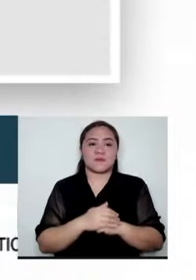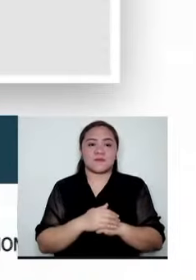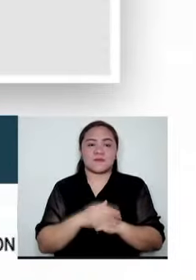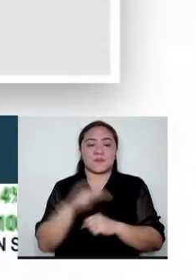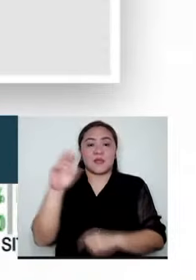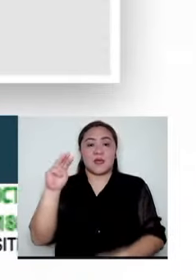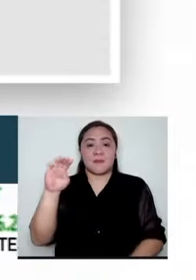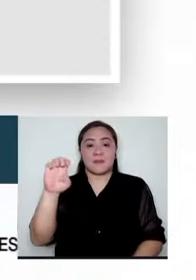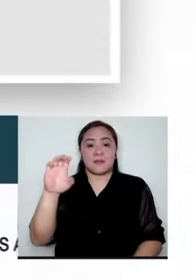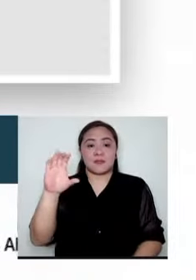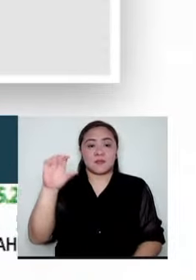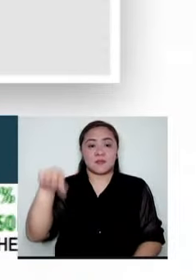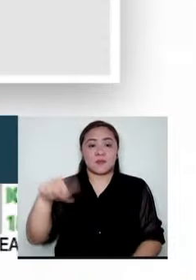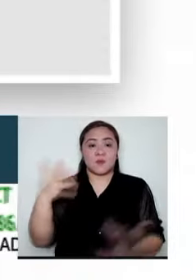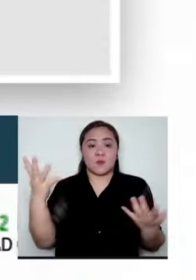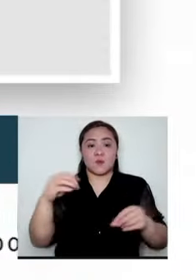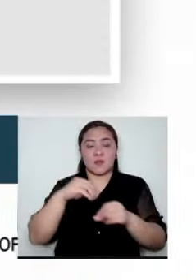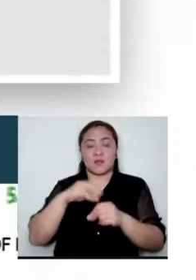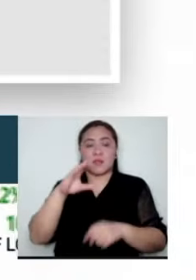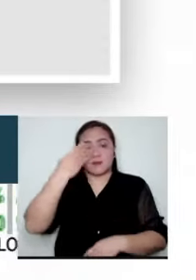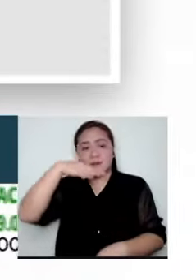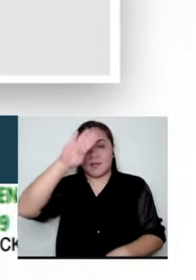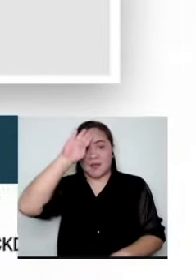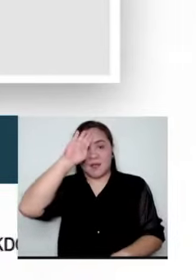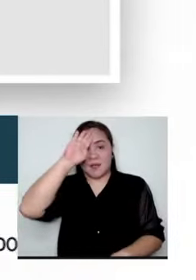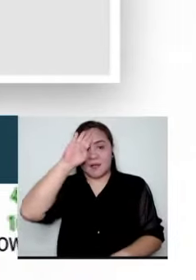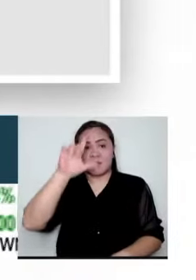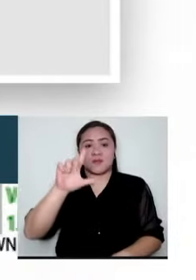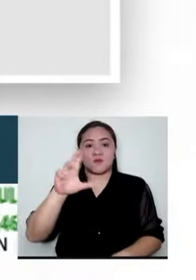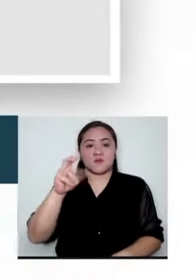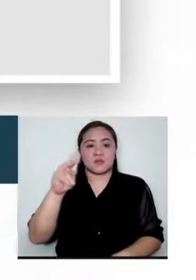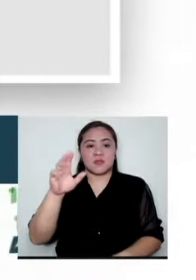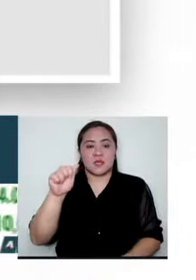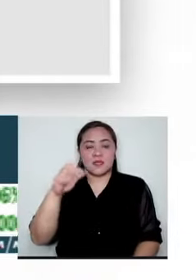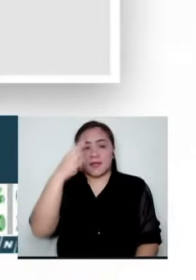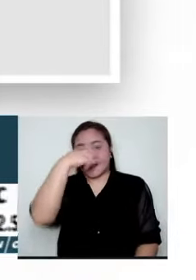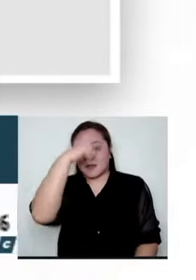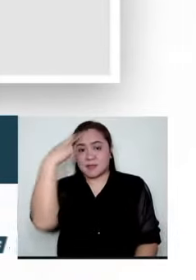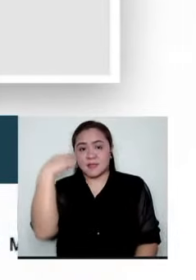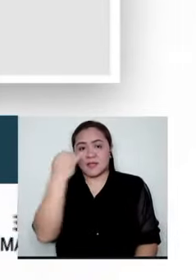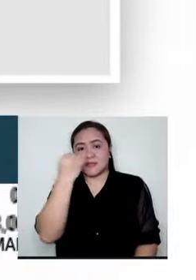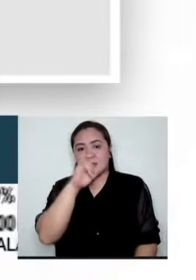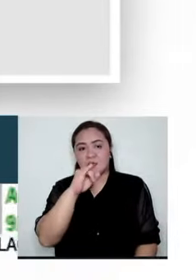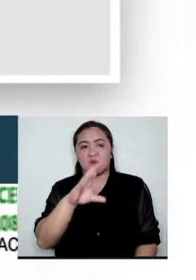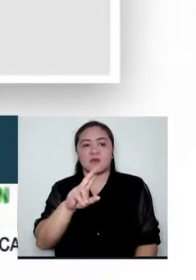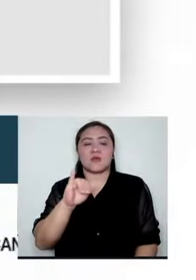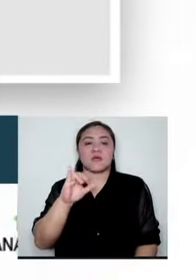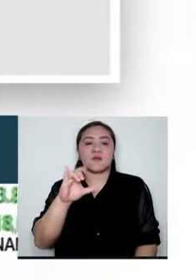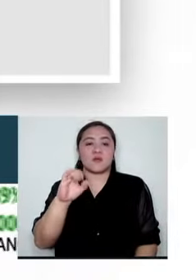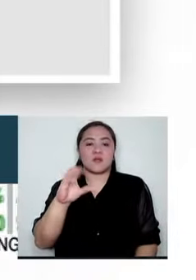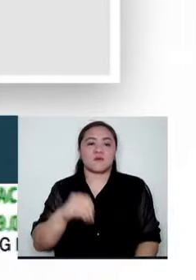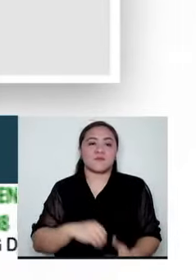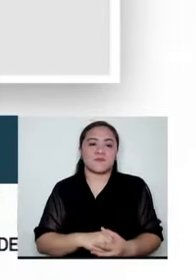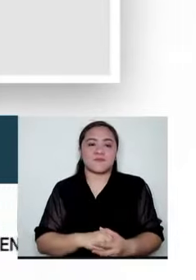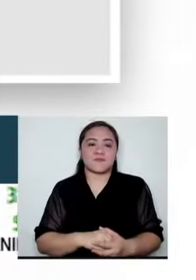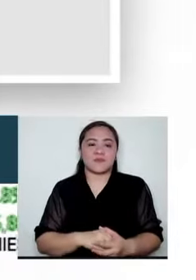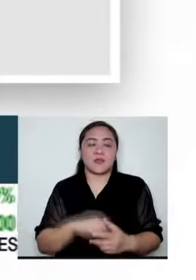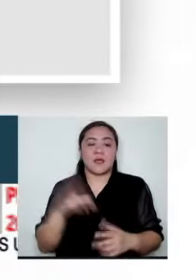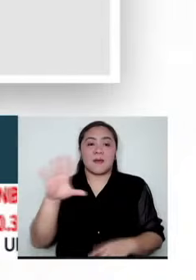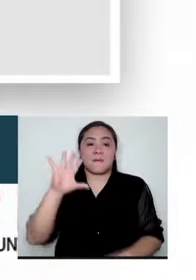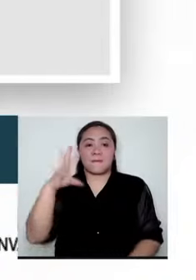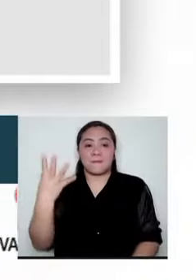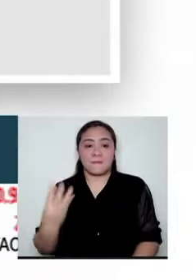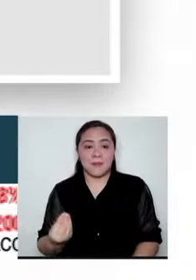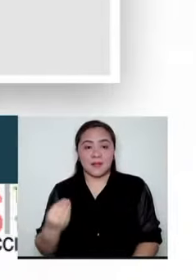ECQ has been imposed on Cavite, Lucena City, Rizal, and Iloilo Province. Meanwhile, Batangas and Quezon Province have been